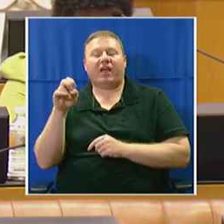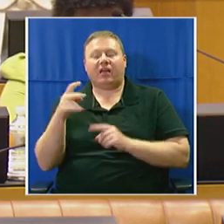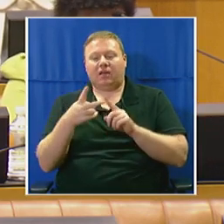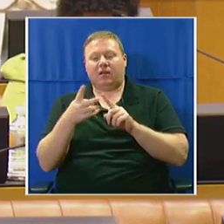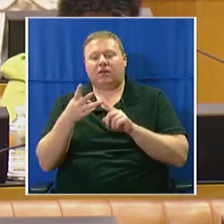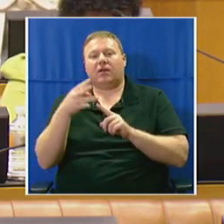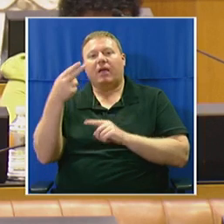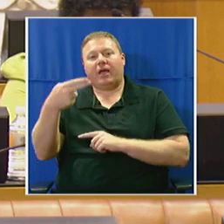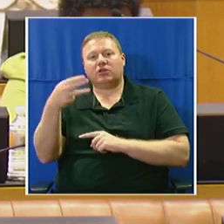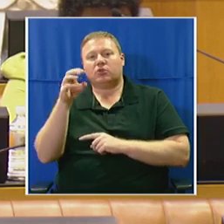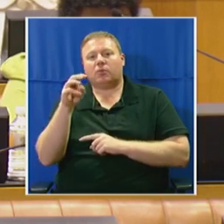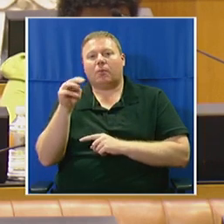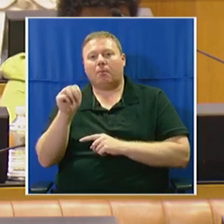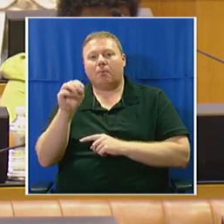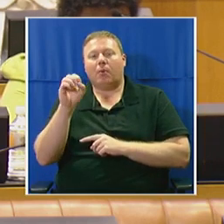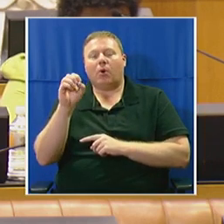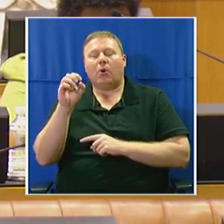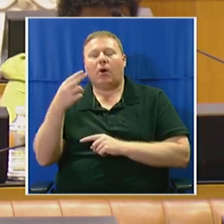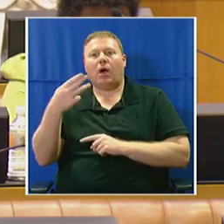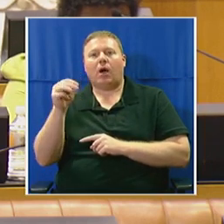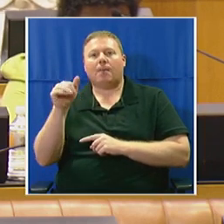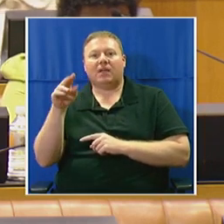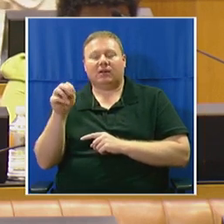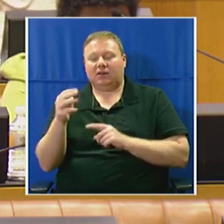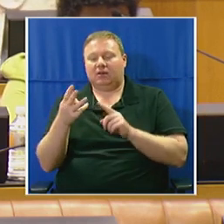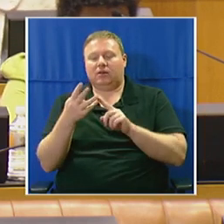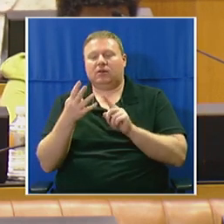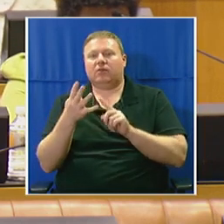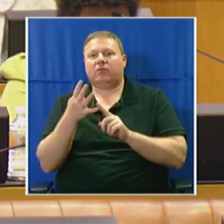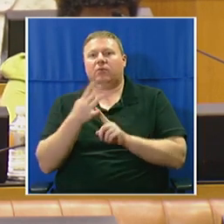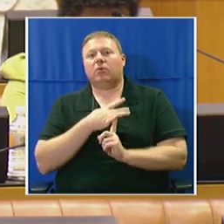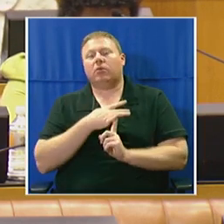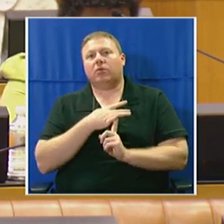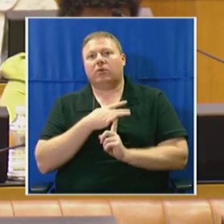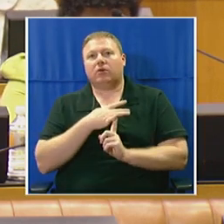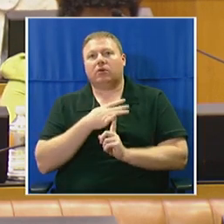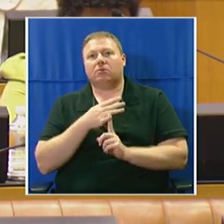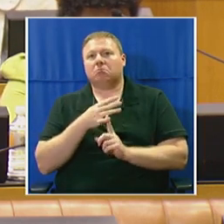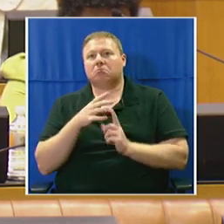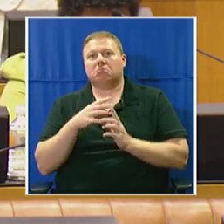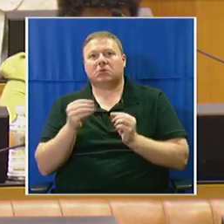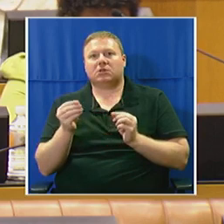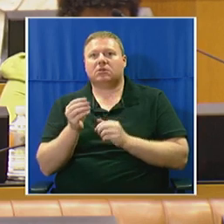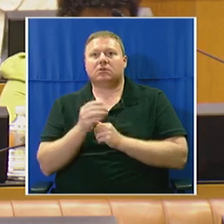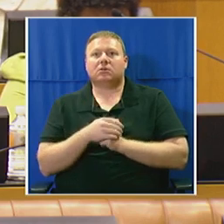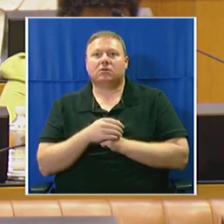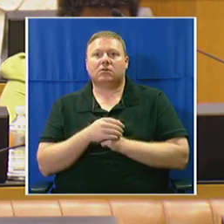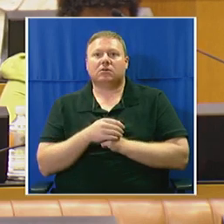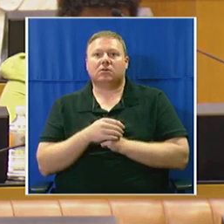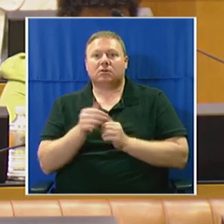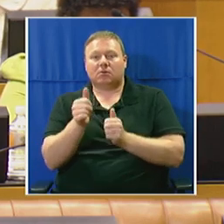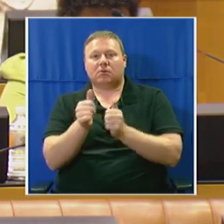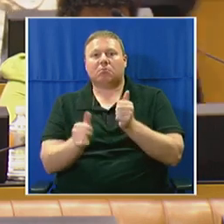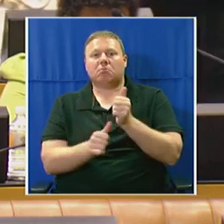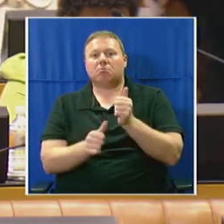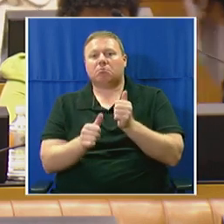Mohamed as alternate members further nominates from the minority parties Dr